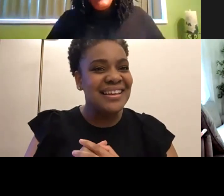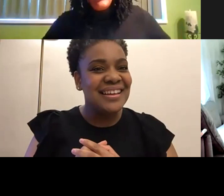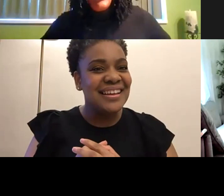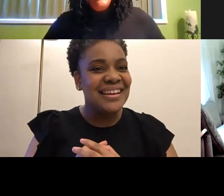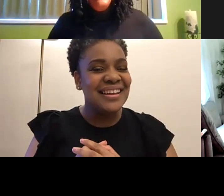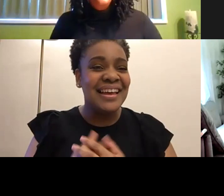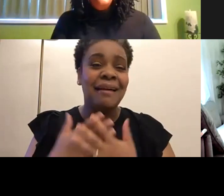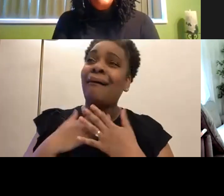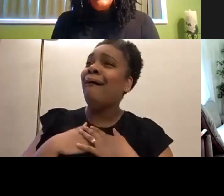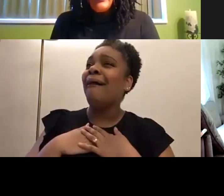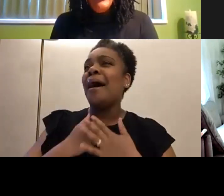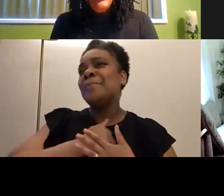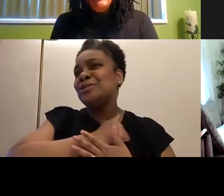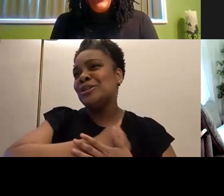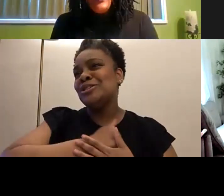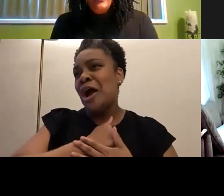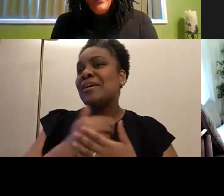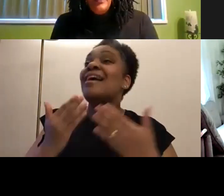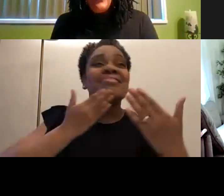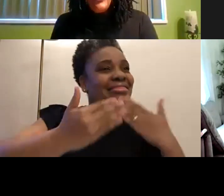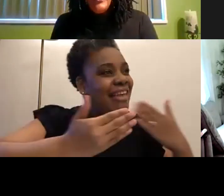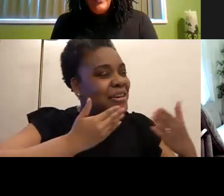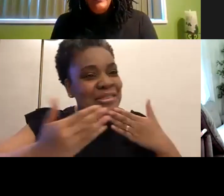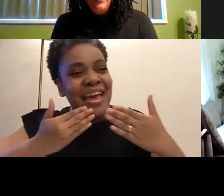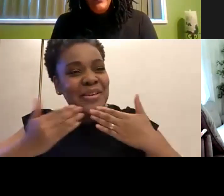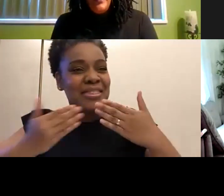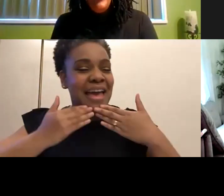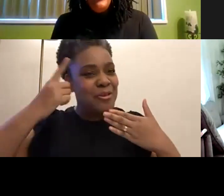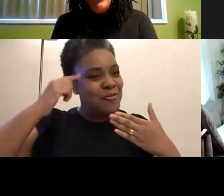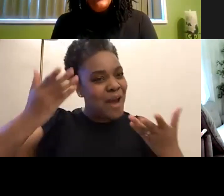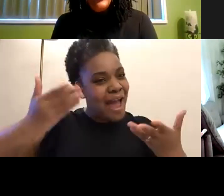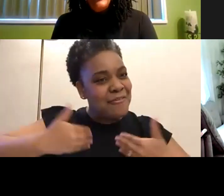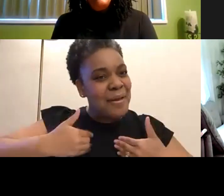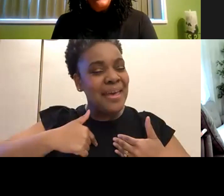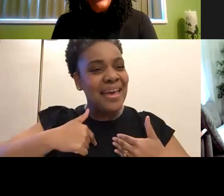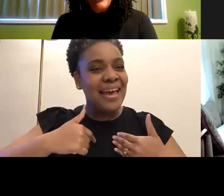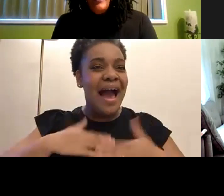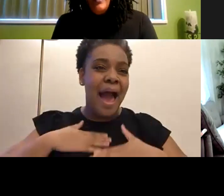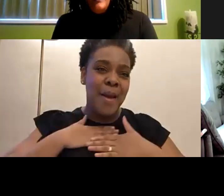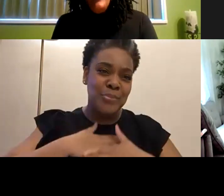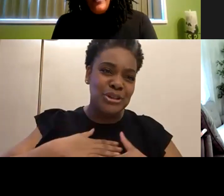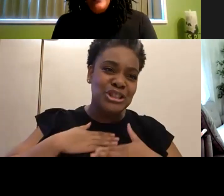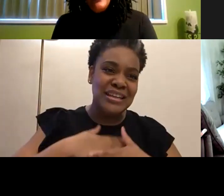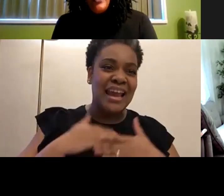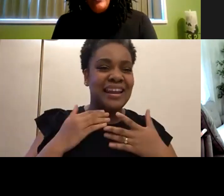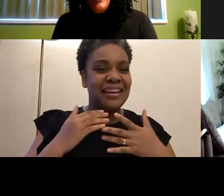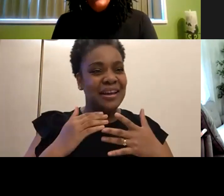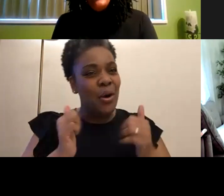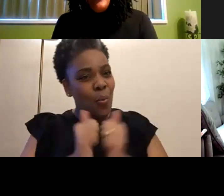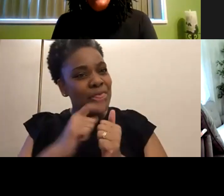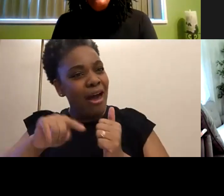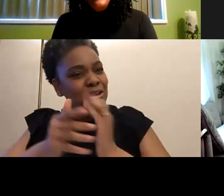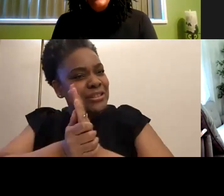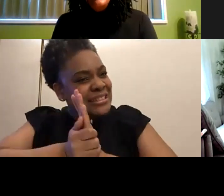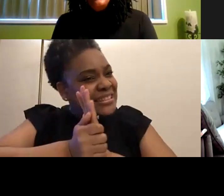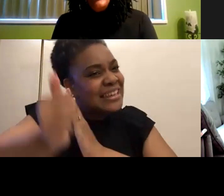I'm so sorry. Yeah, so thank you for having me. I appreciate it and being among such expert panelists here. So